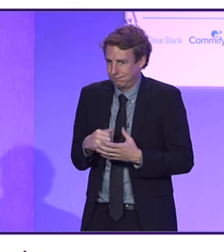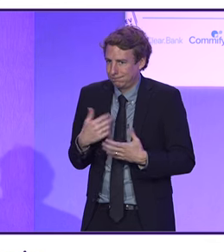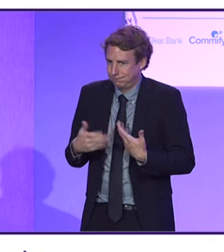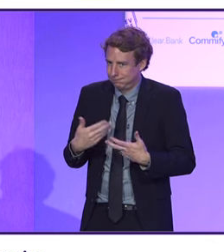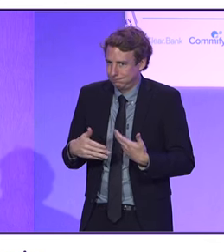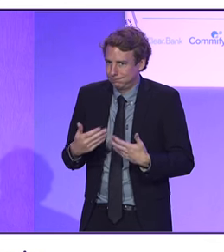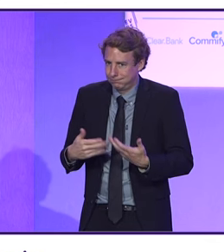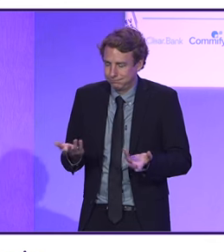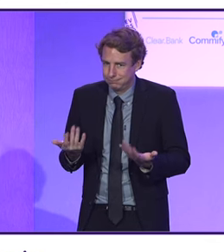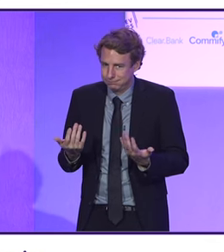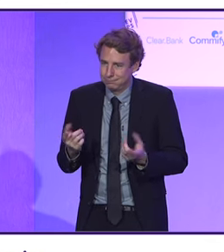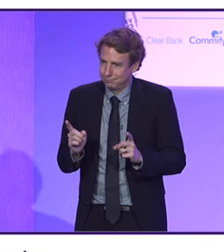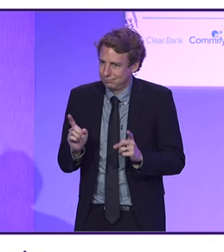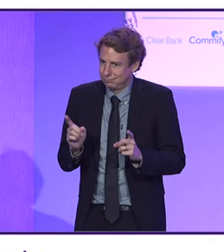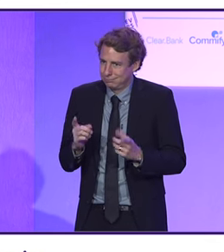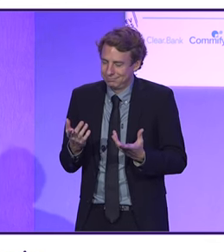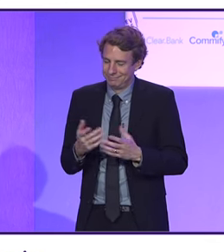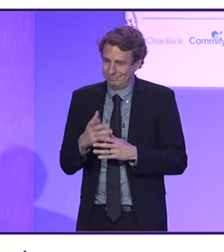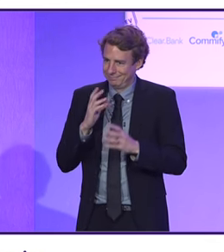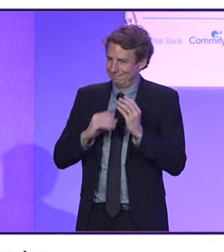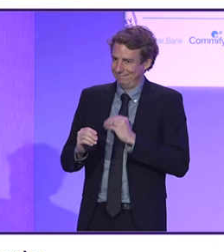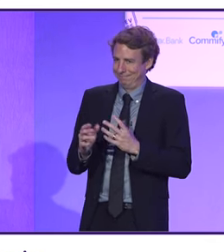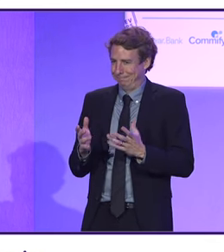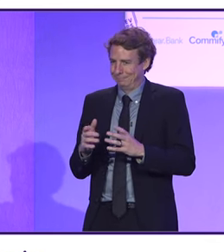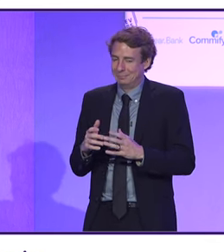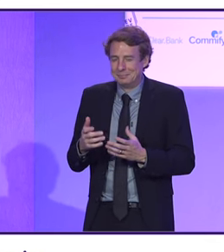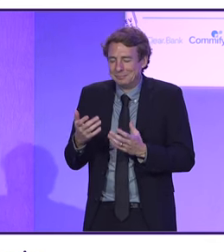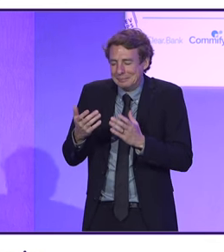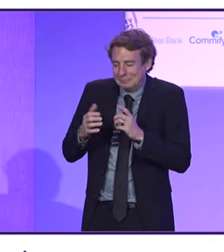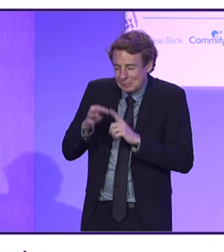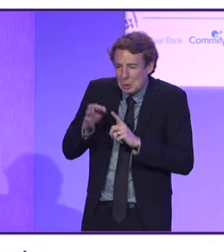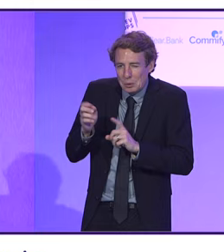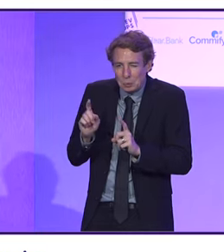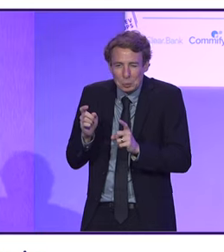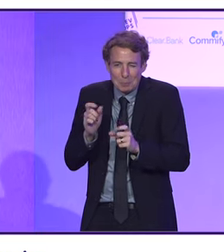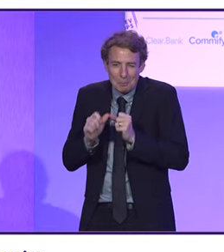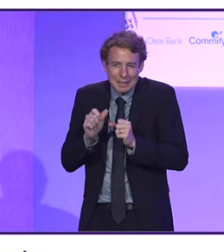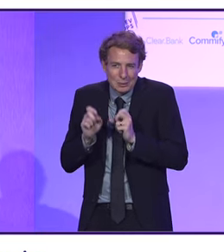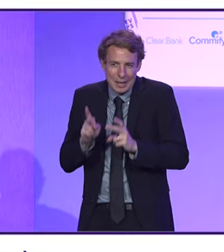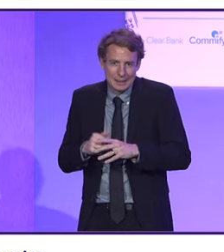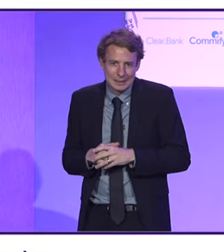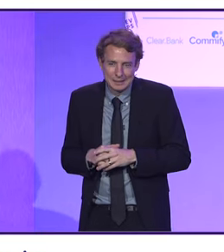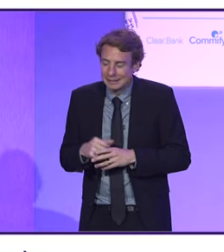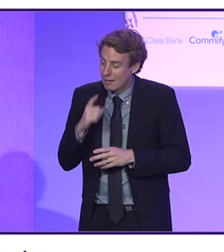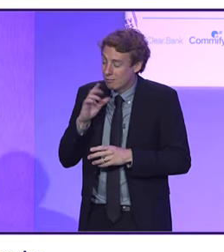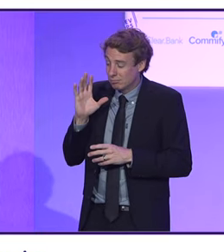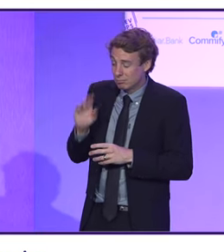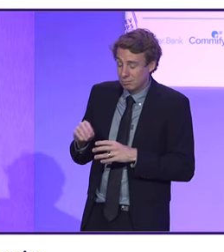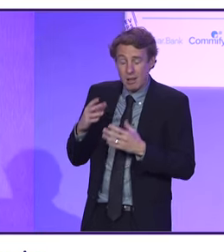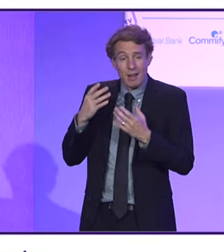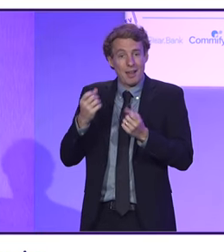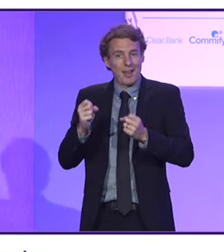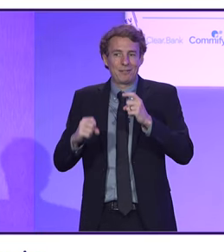this conference. What's the better version of this? I said, okay, you're right. Don't worry. We've got DevOps. DevOps is here to